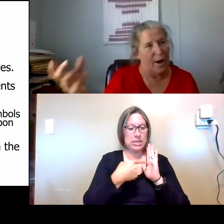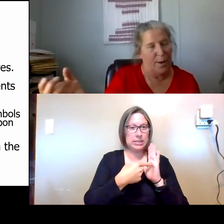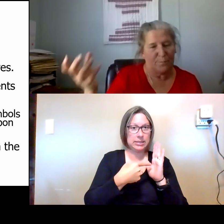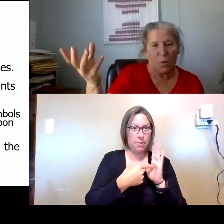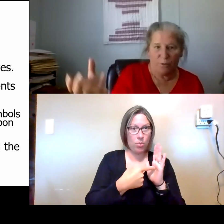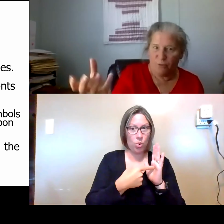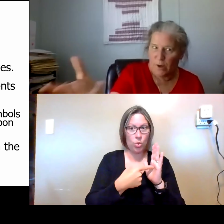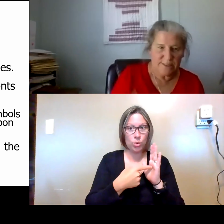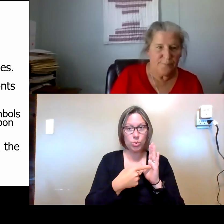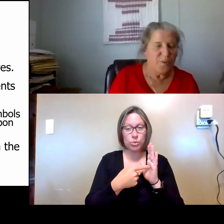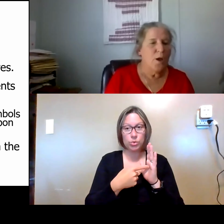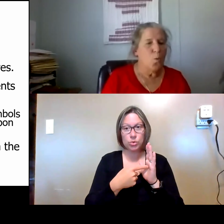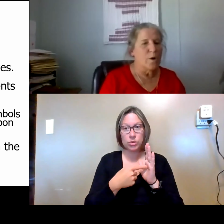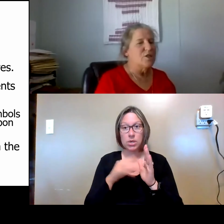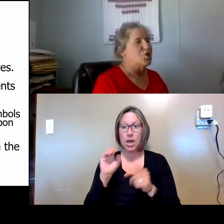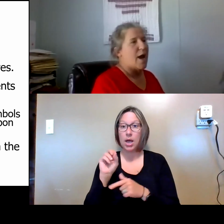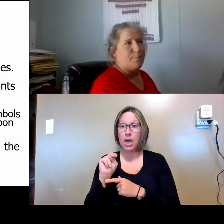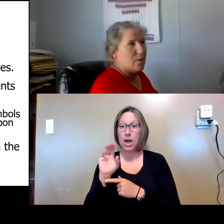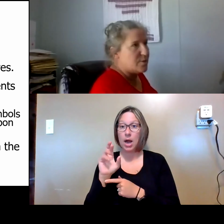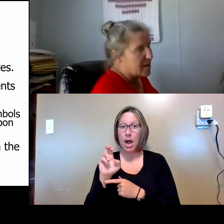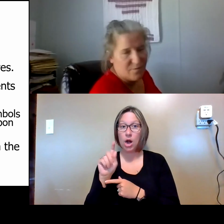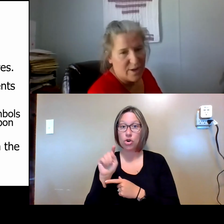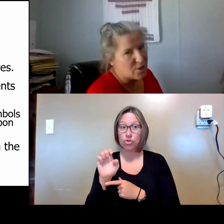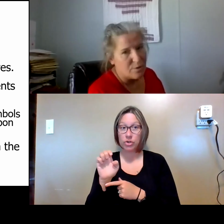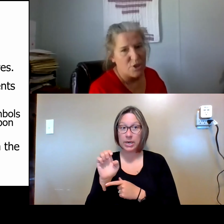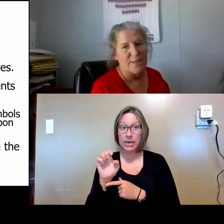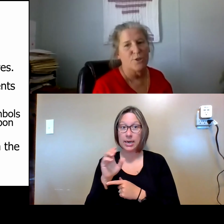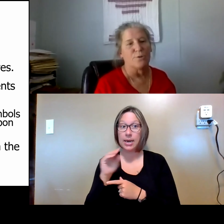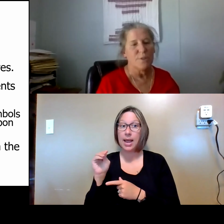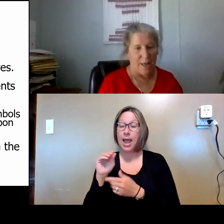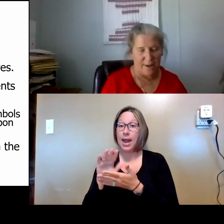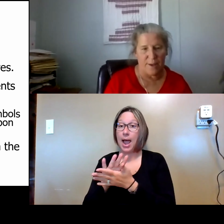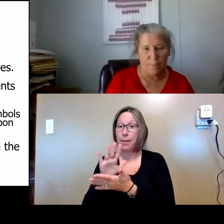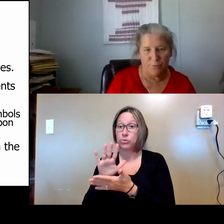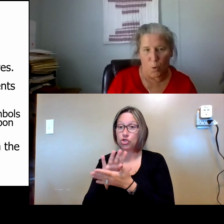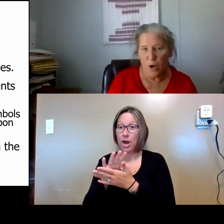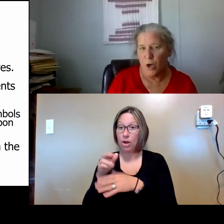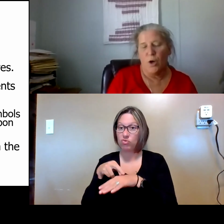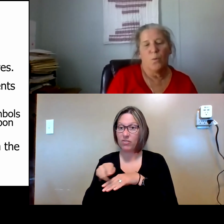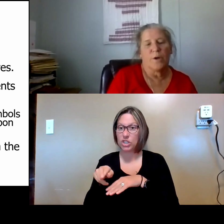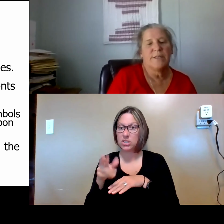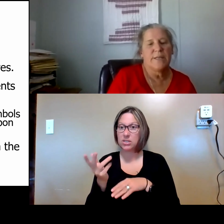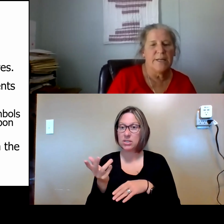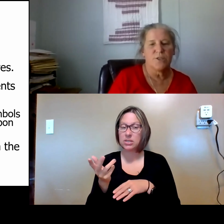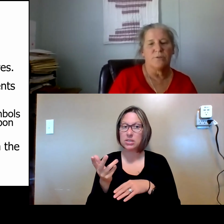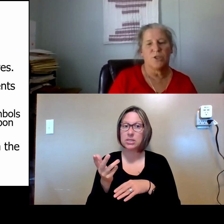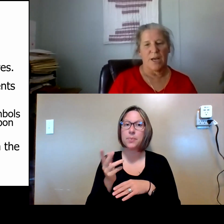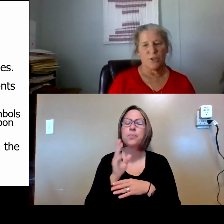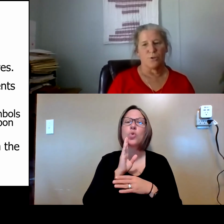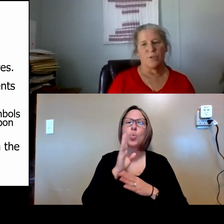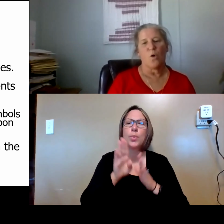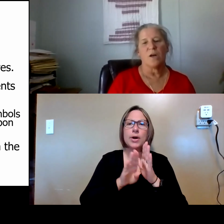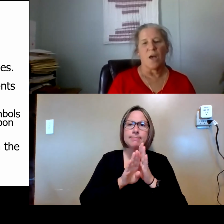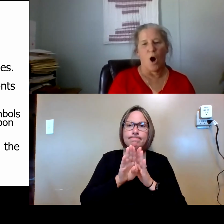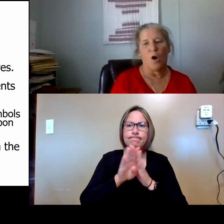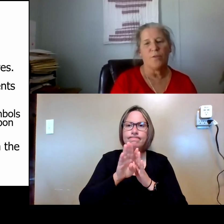the reference. We're going to shape those unconventional gestures, like I said before. We're going to teach those